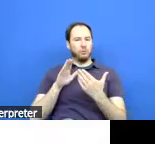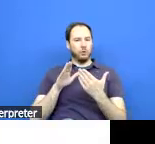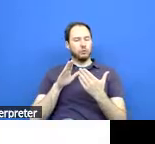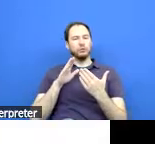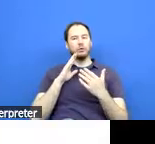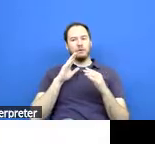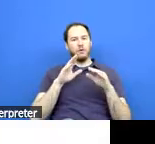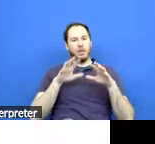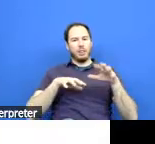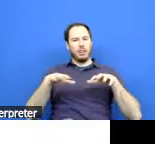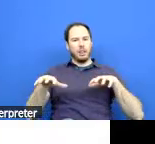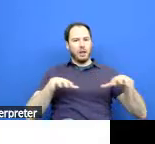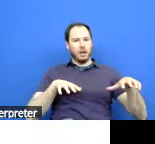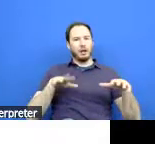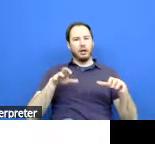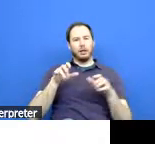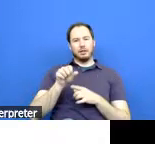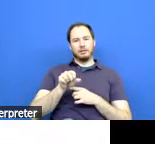that kind of